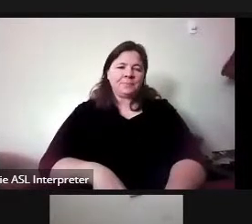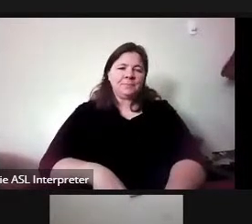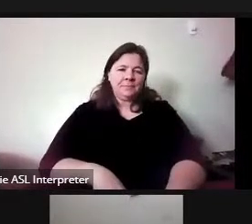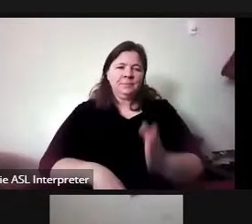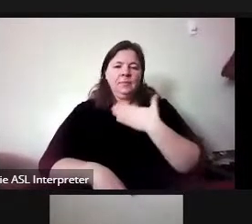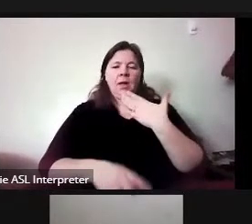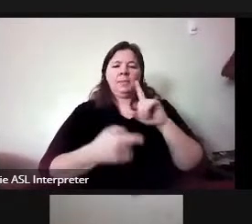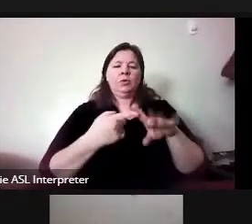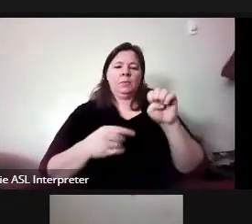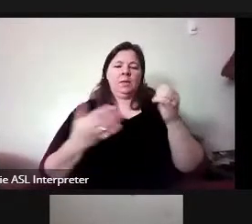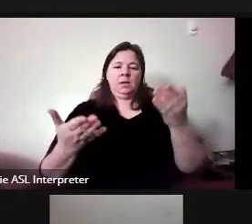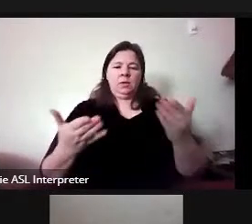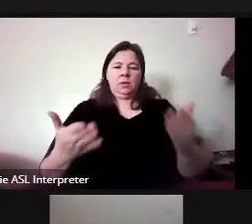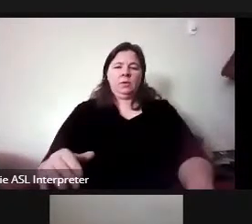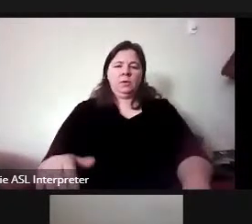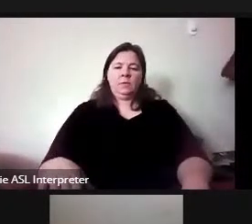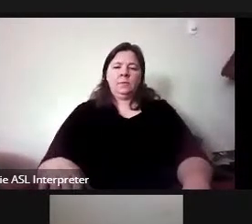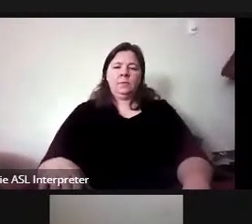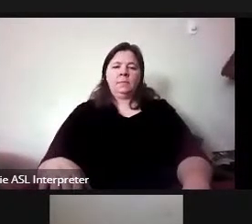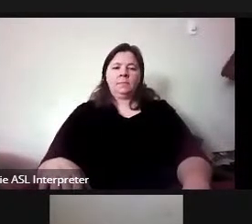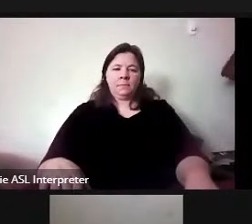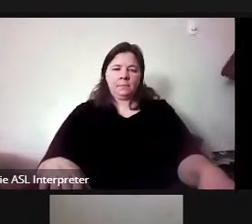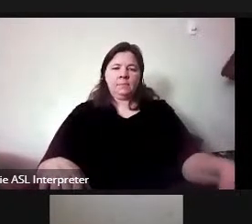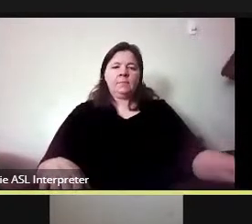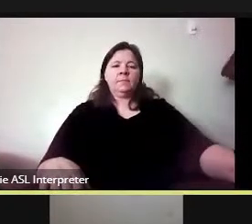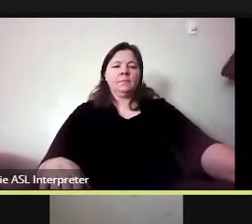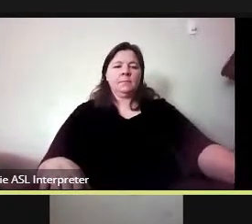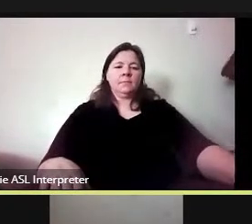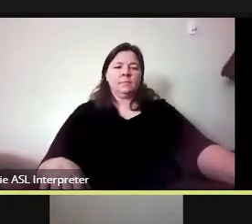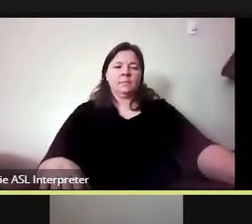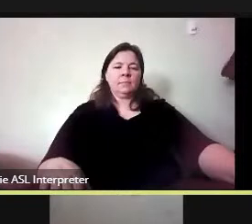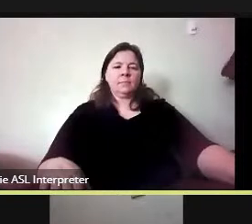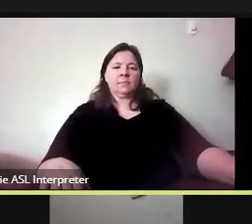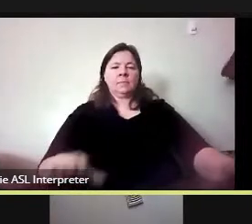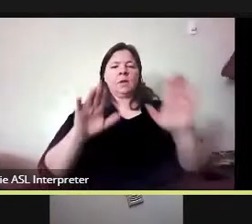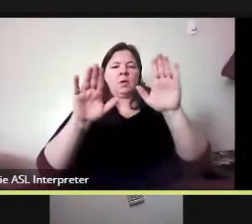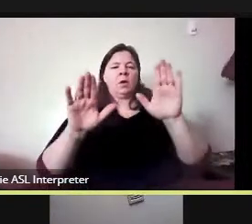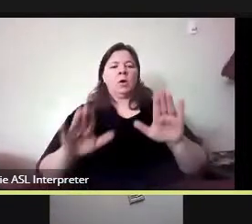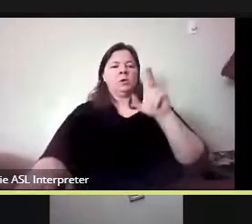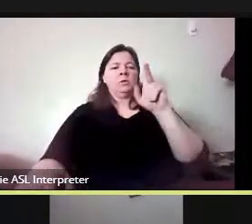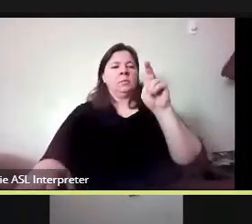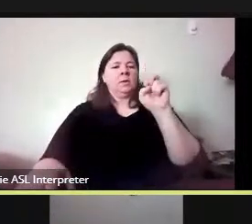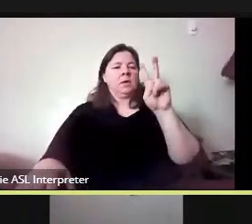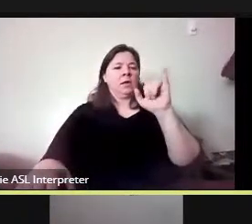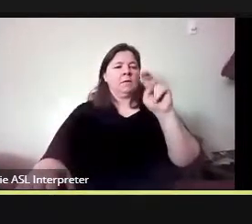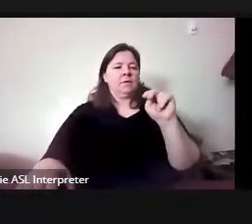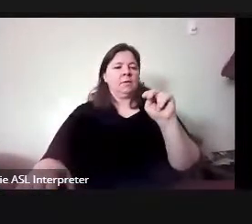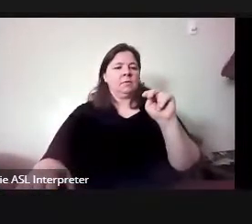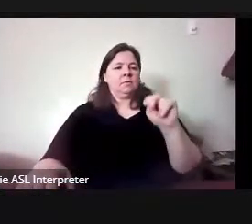here. Okay, glad to have you. Awesome, Kevin.